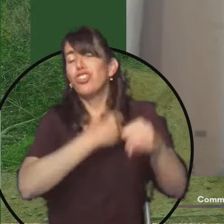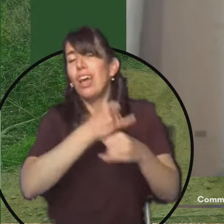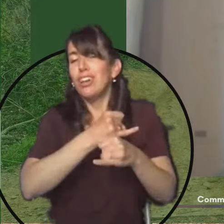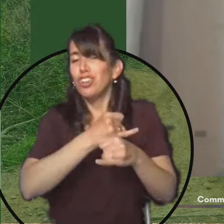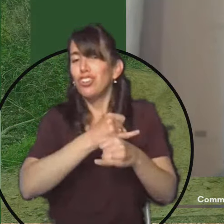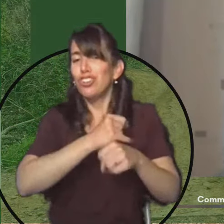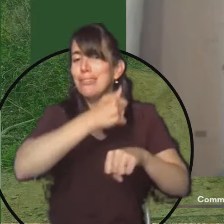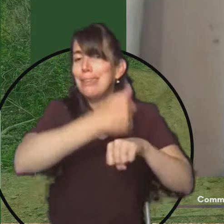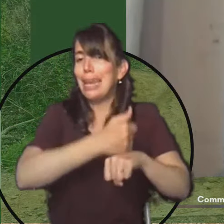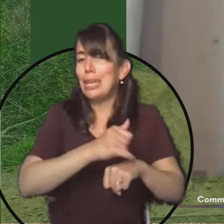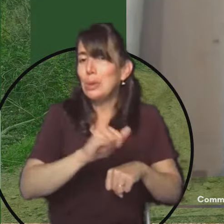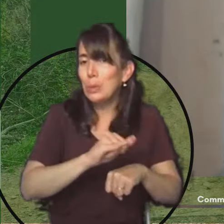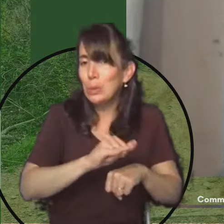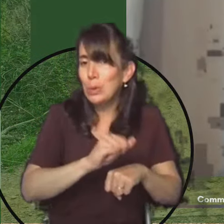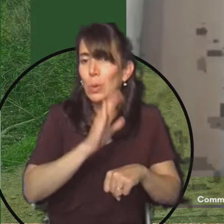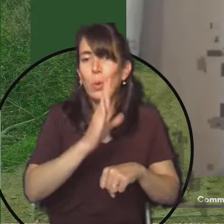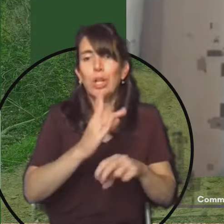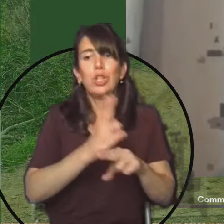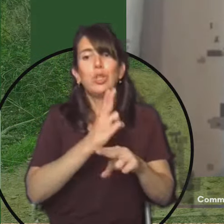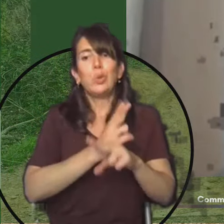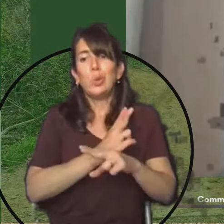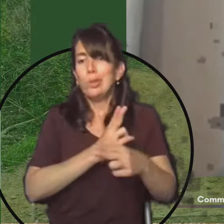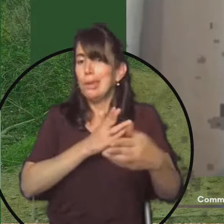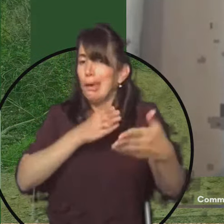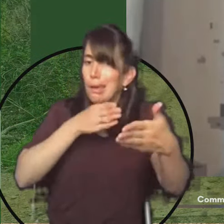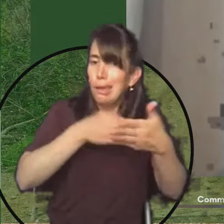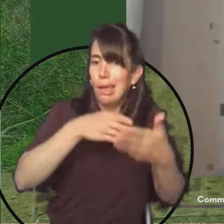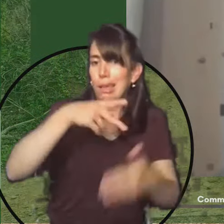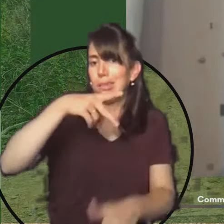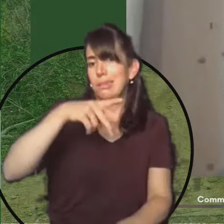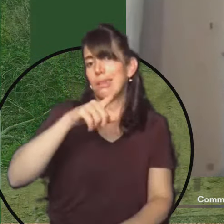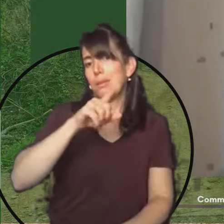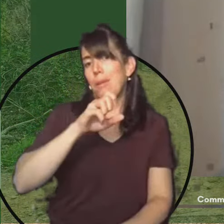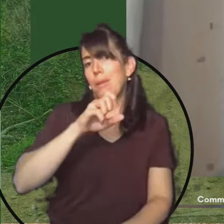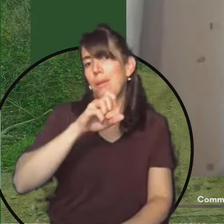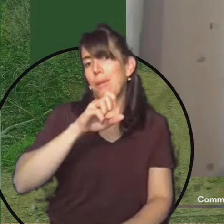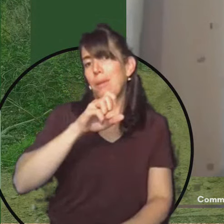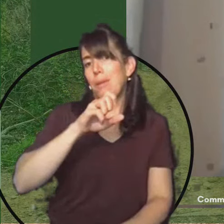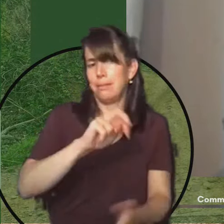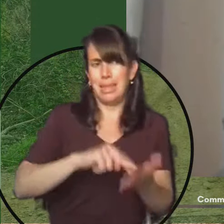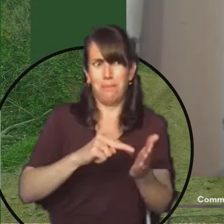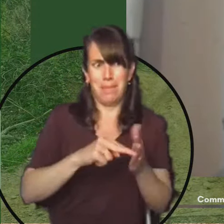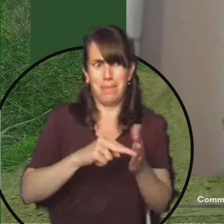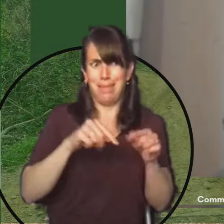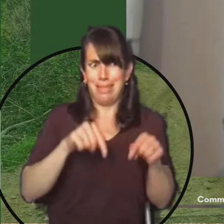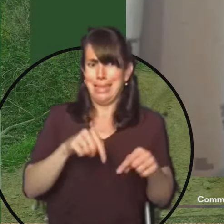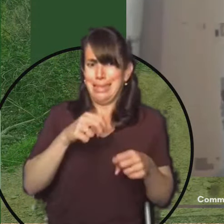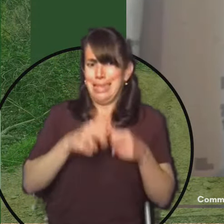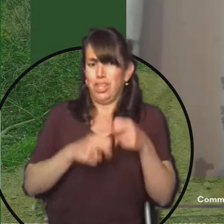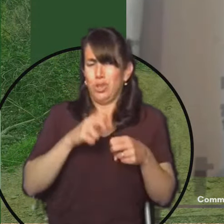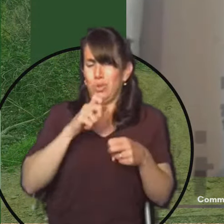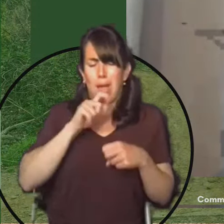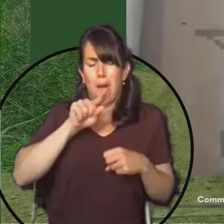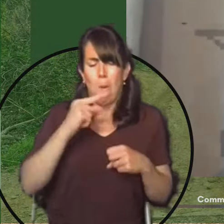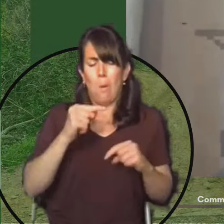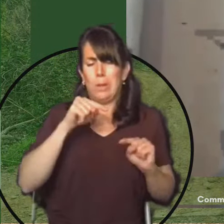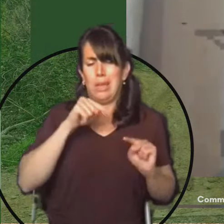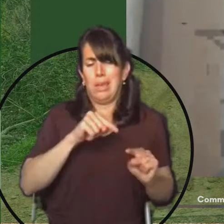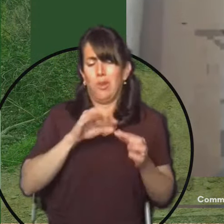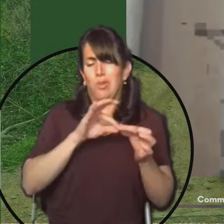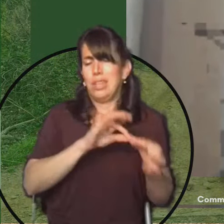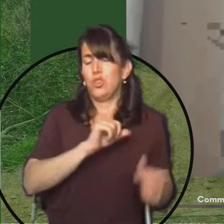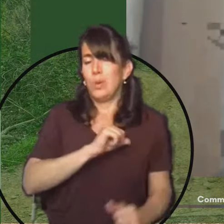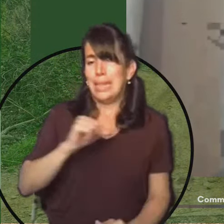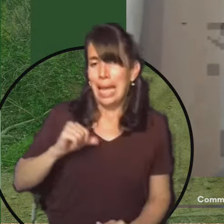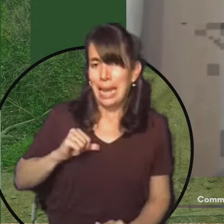strategy makes this issue not just an Atlanta issue, but an issue that is both national and international in scope when it